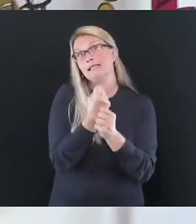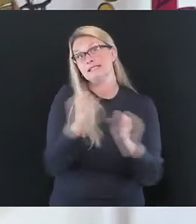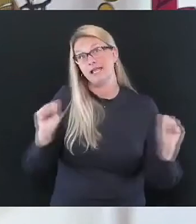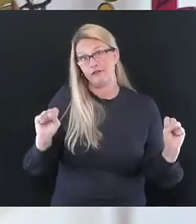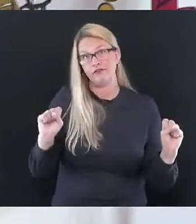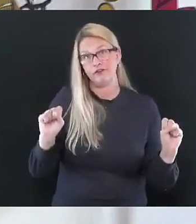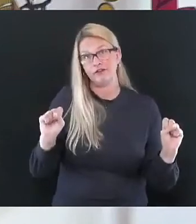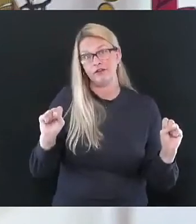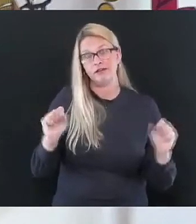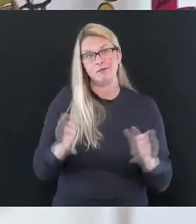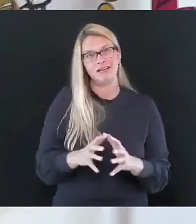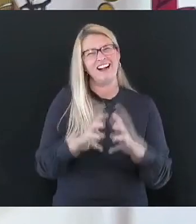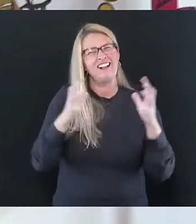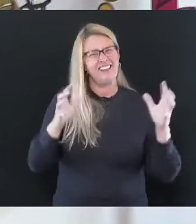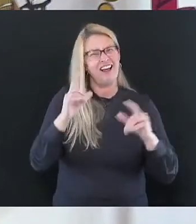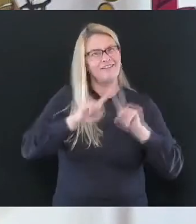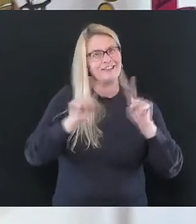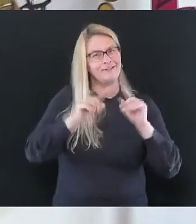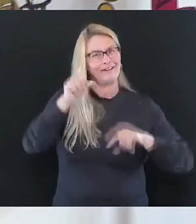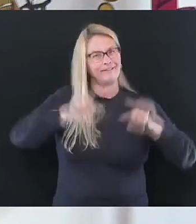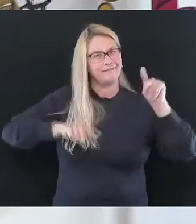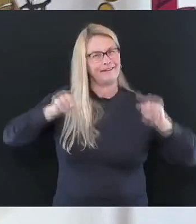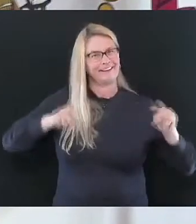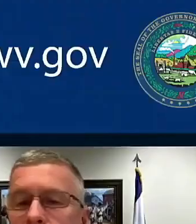there's a lot of complexities there too.